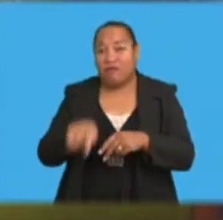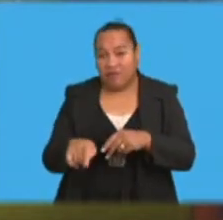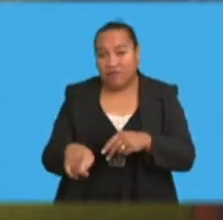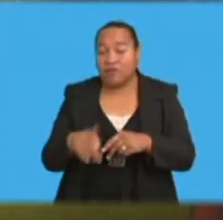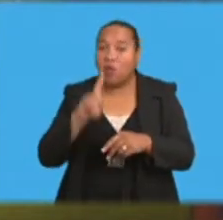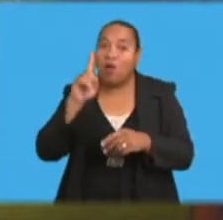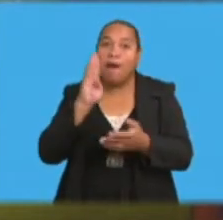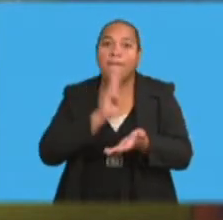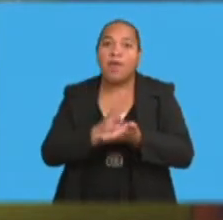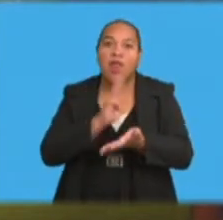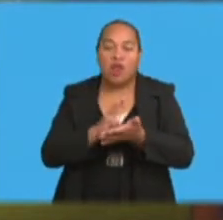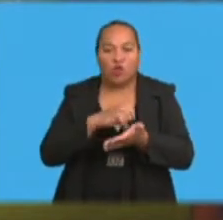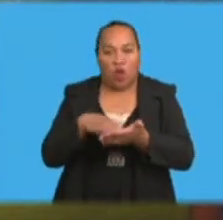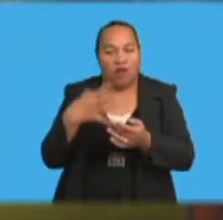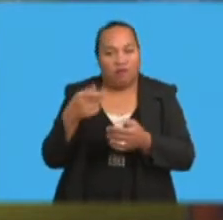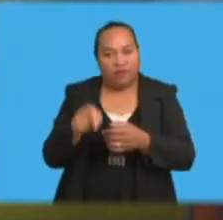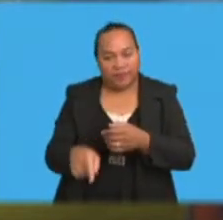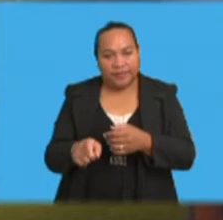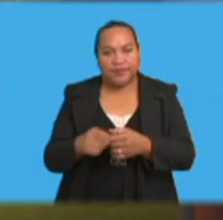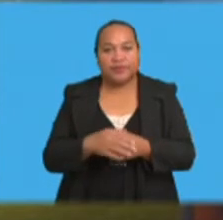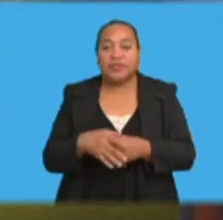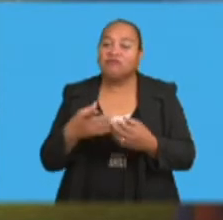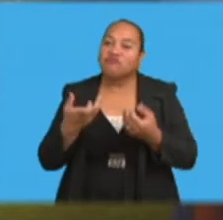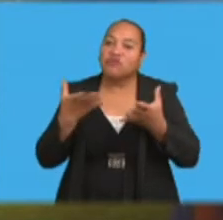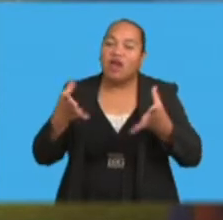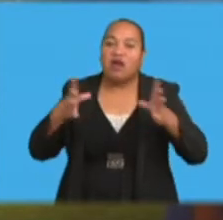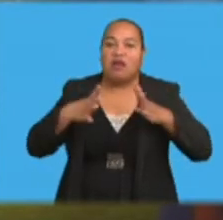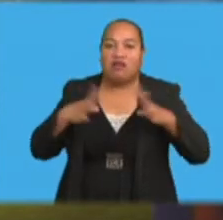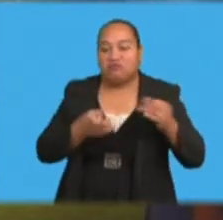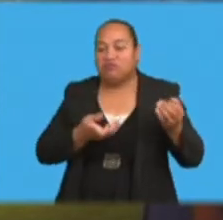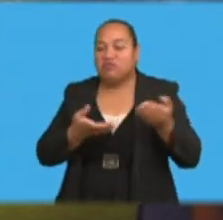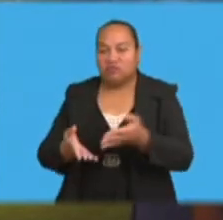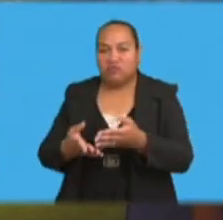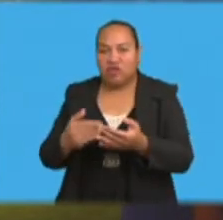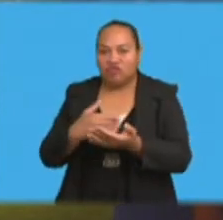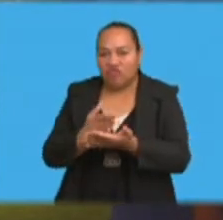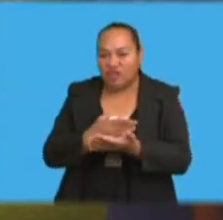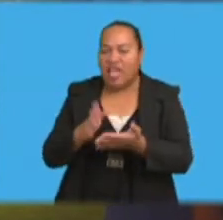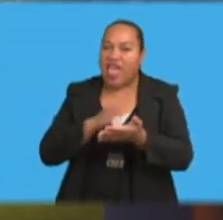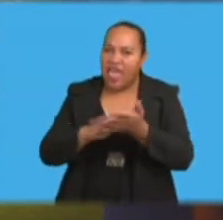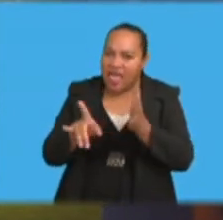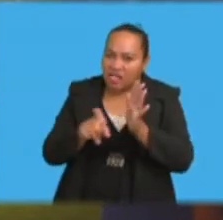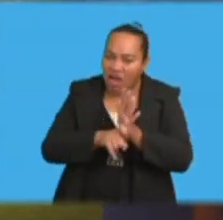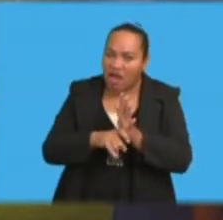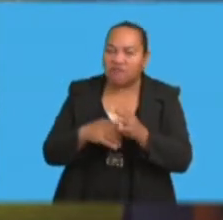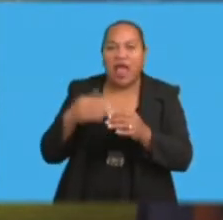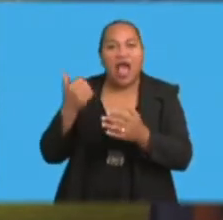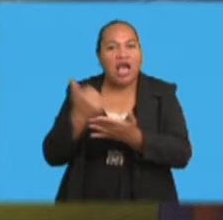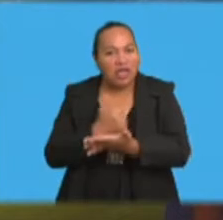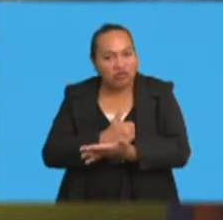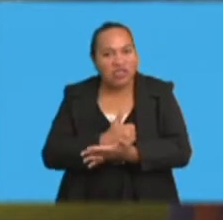$1 million. The RBF also provides rent-free office space and shares HR, IT, accounting and